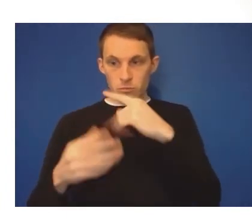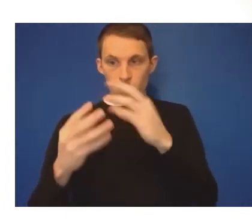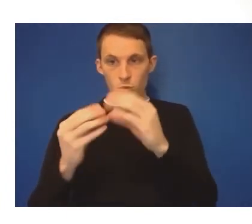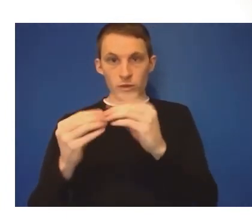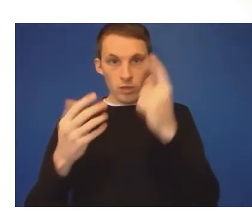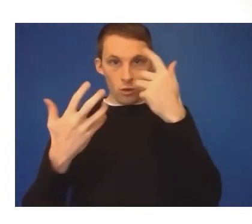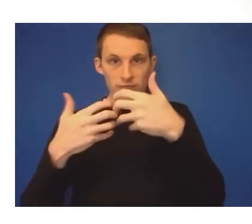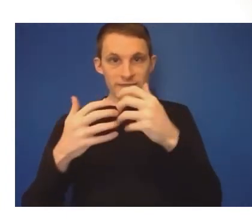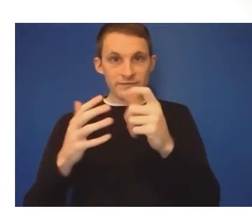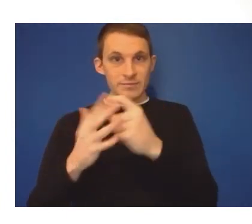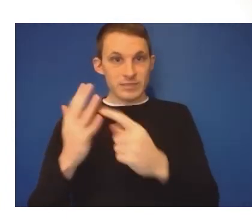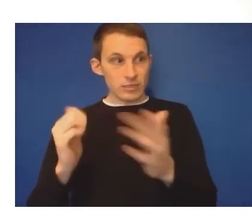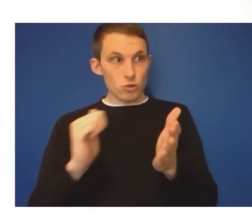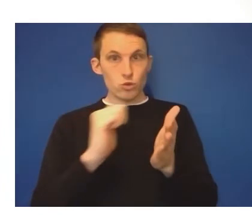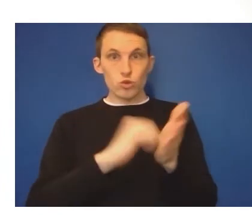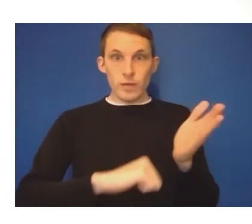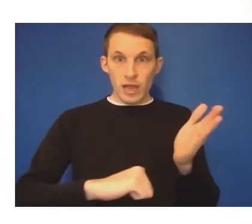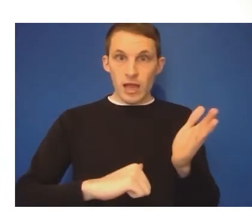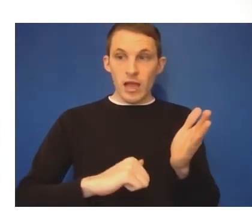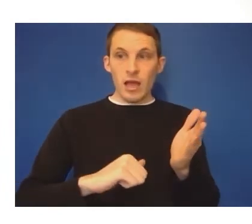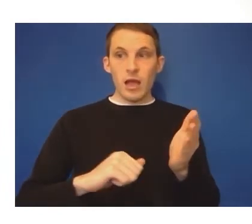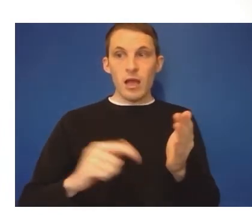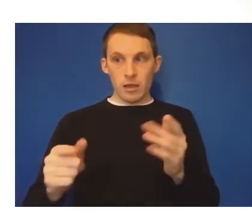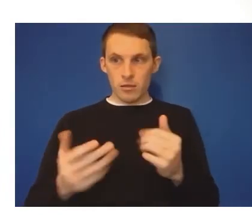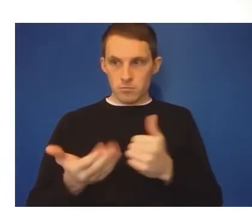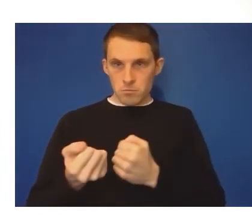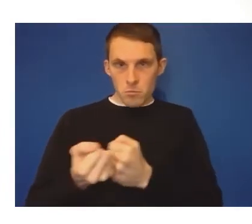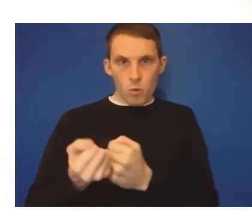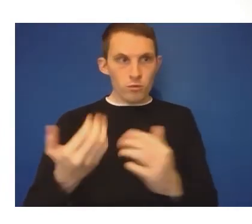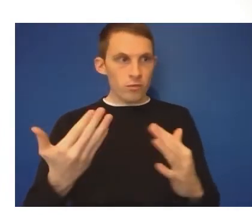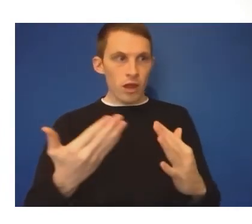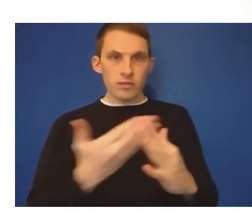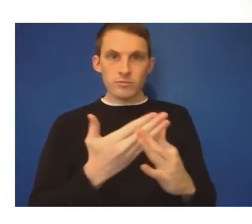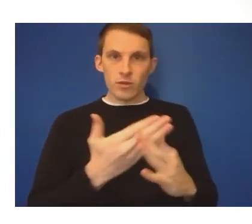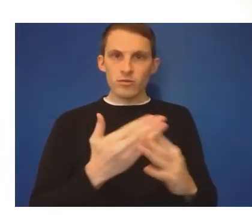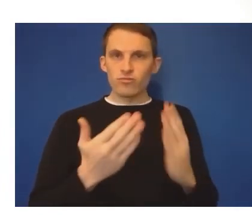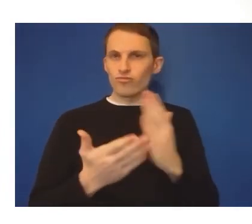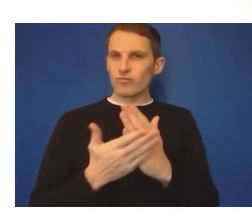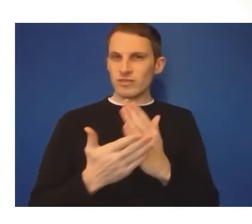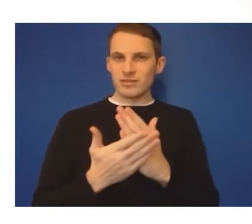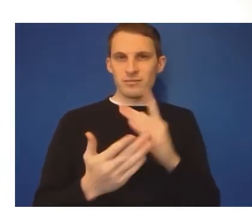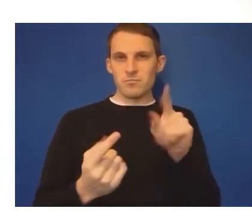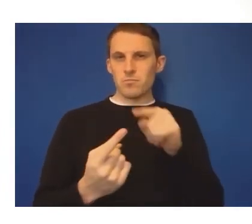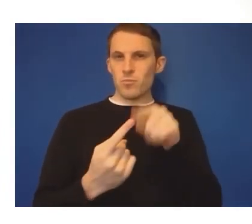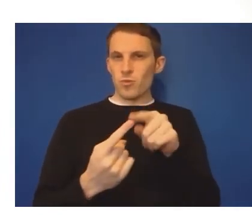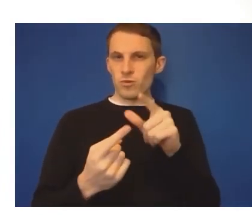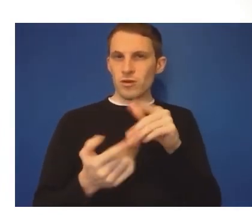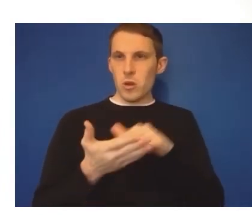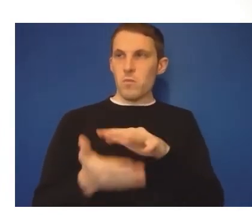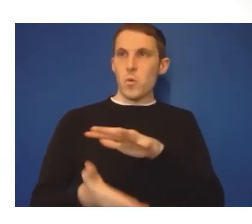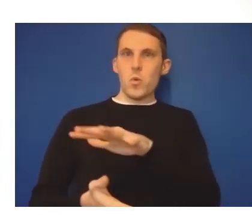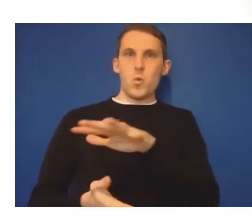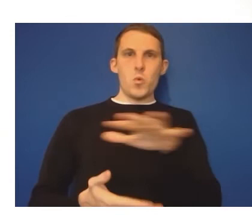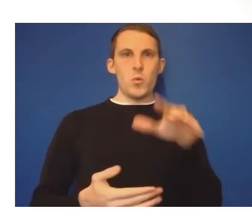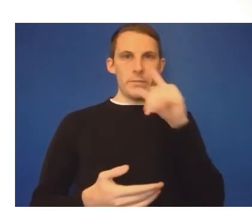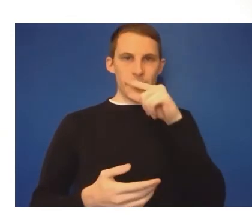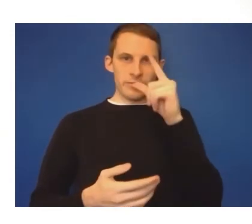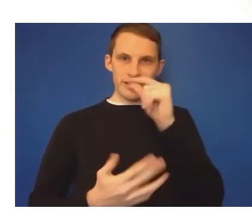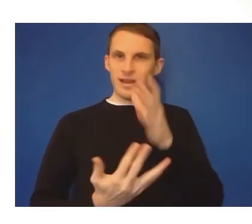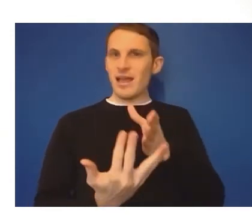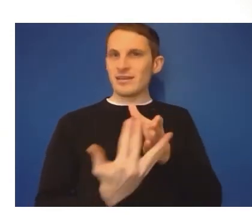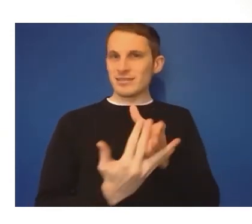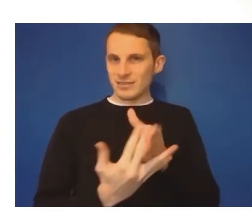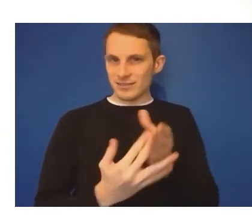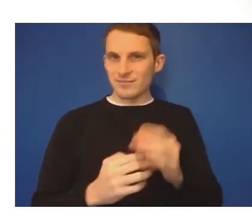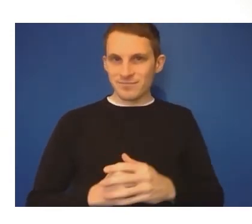disability, the guidelines really turned out to be about maximising accessibility for everyone. Our capacity to understand and